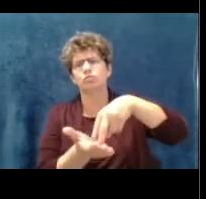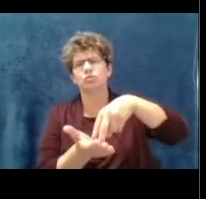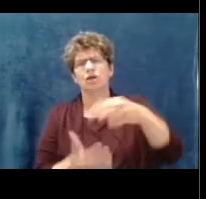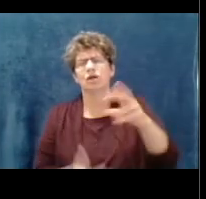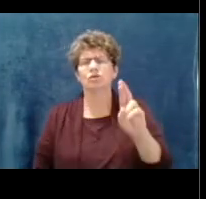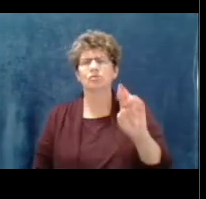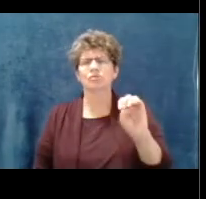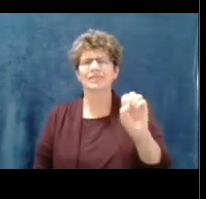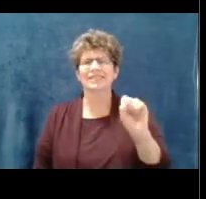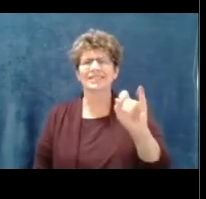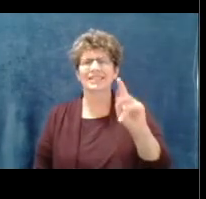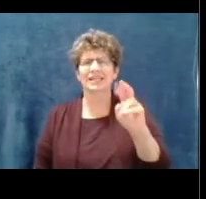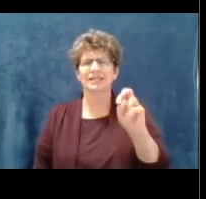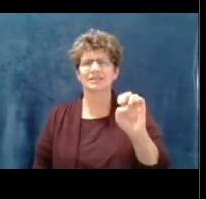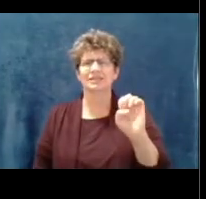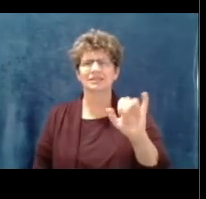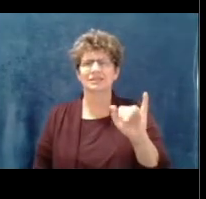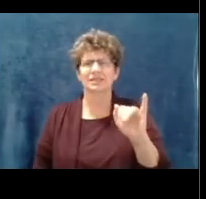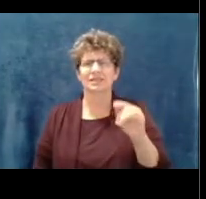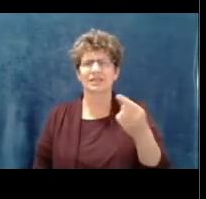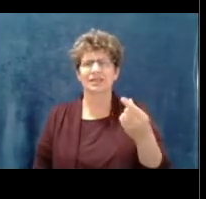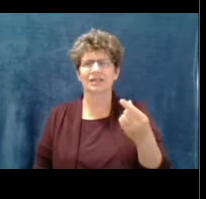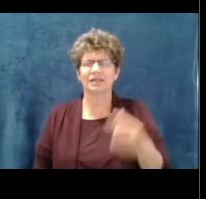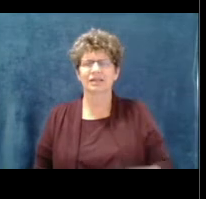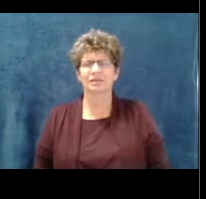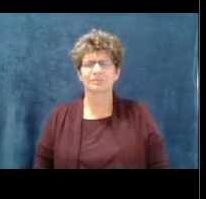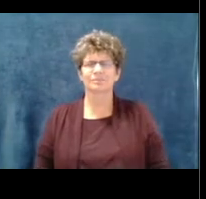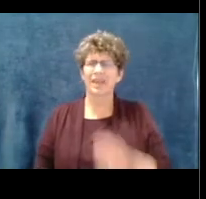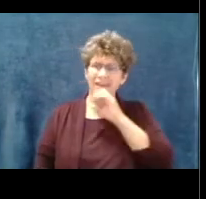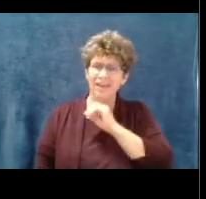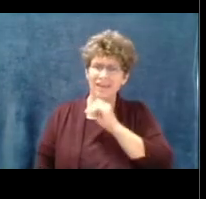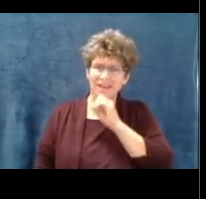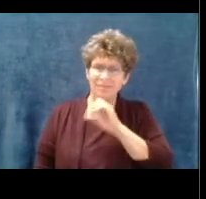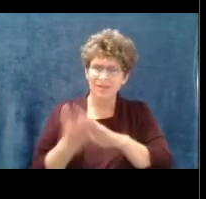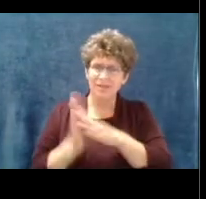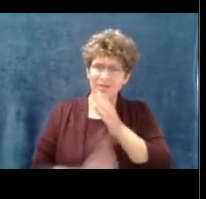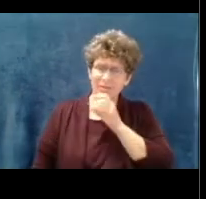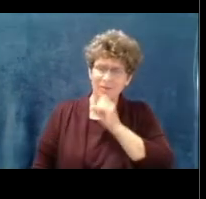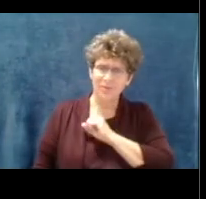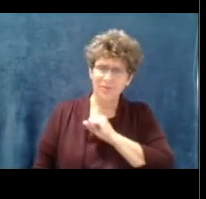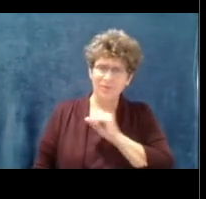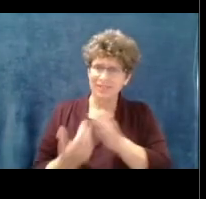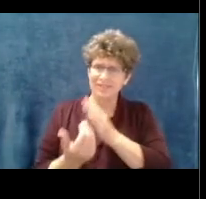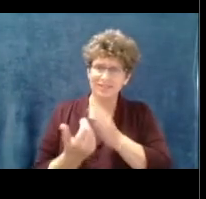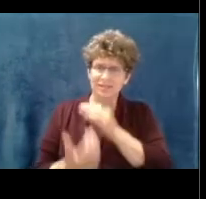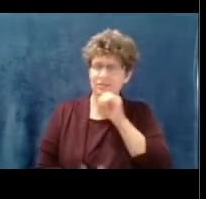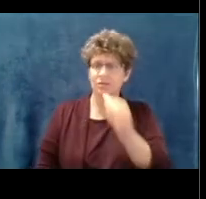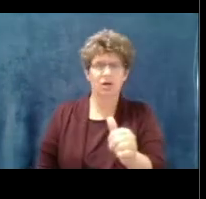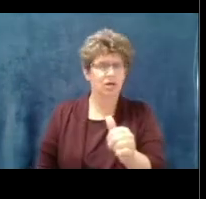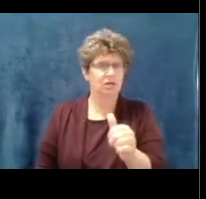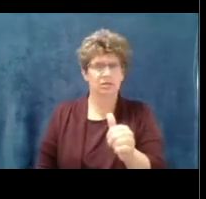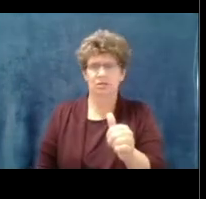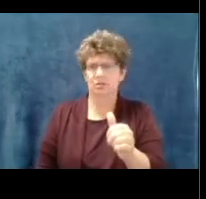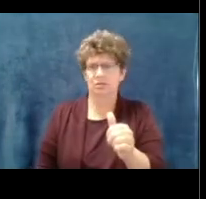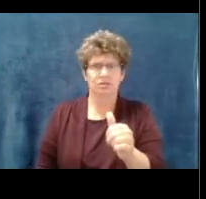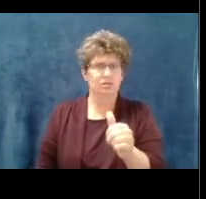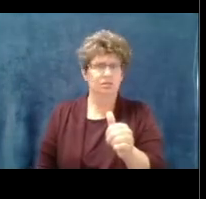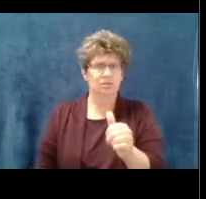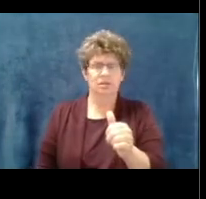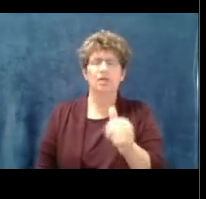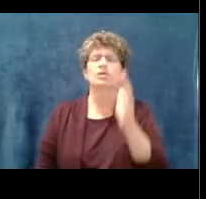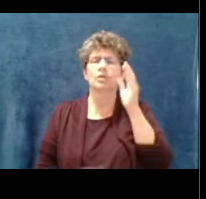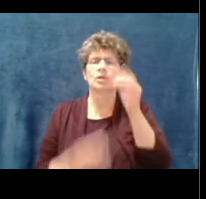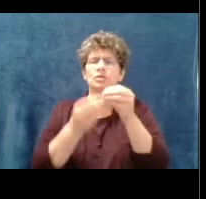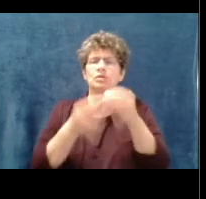losses. There can be disease. We can lose family. Negative things happen in life that we don't necessarily have